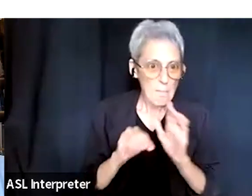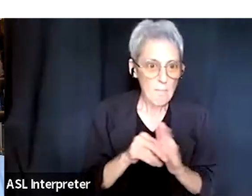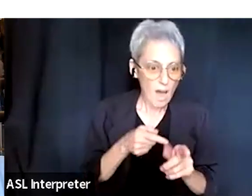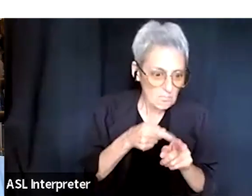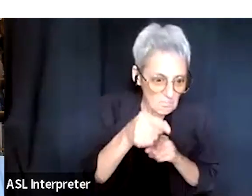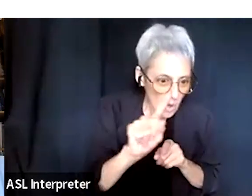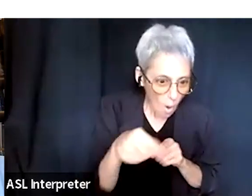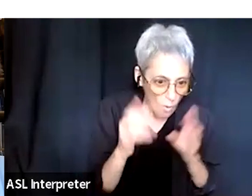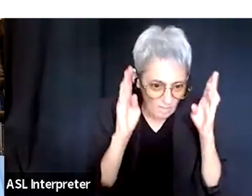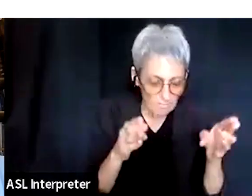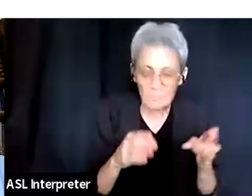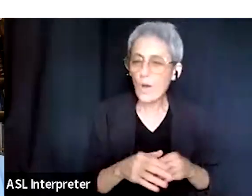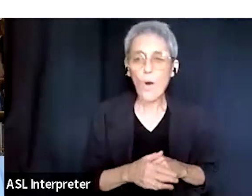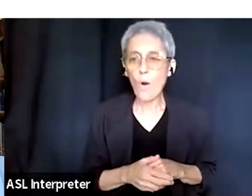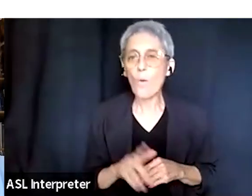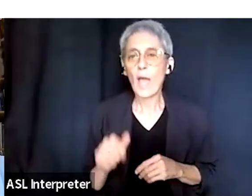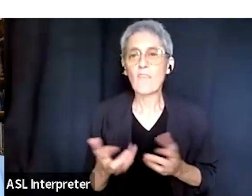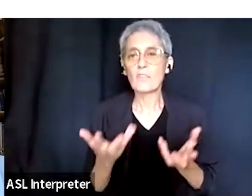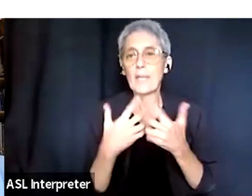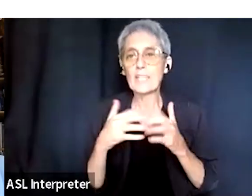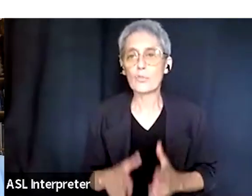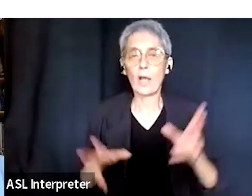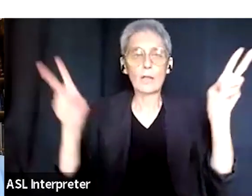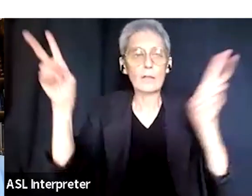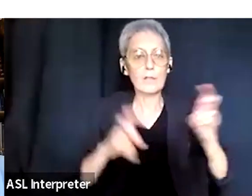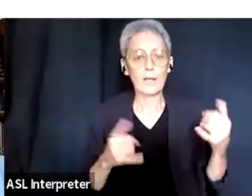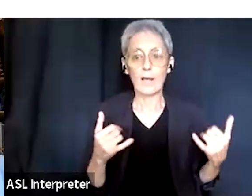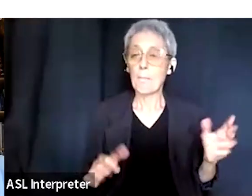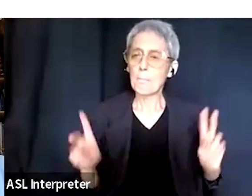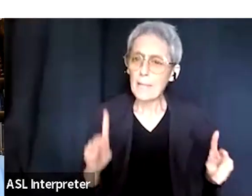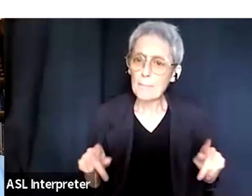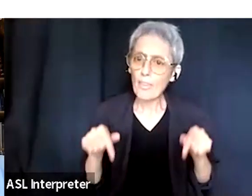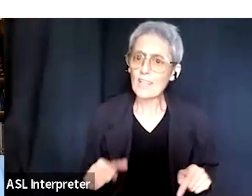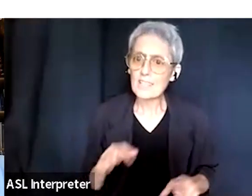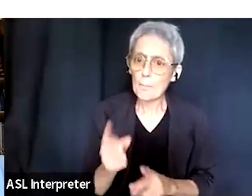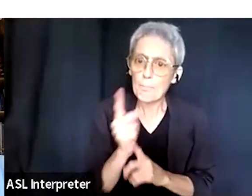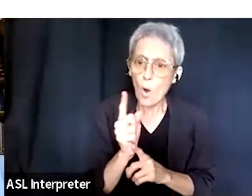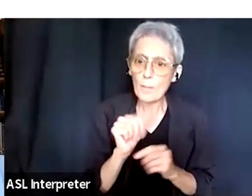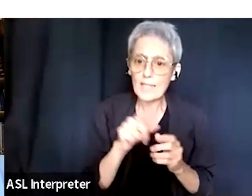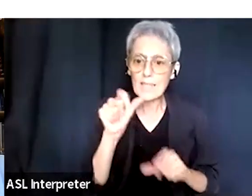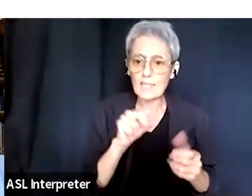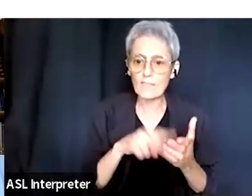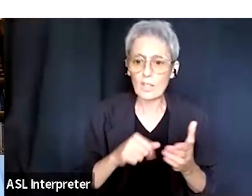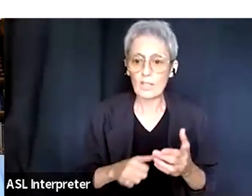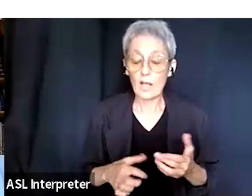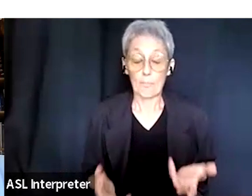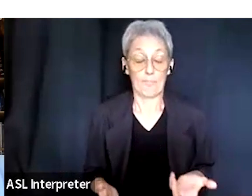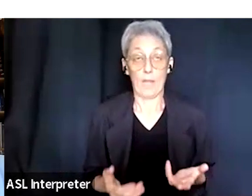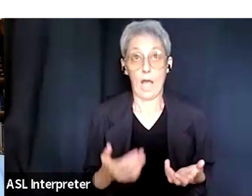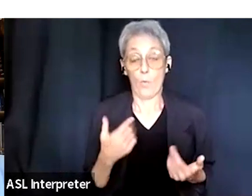we've got to be integrators. This is the moment, people, in the science of reading. I don't know about some of you,